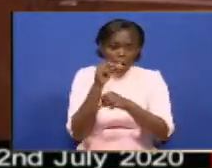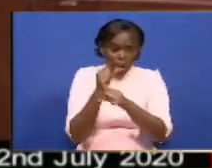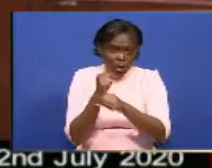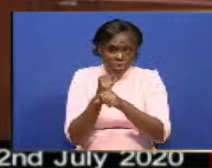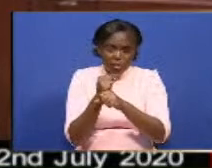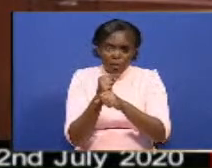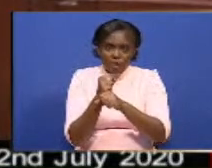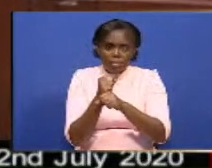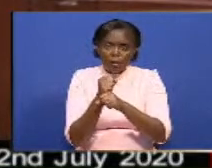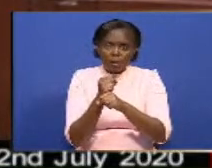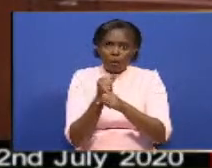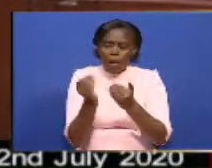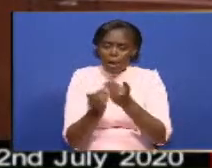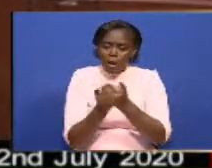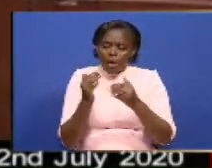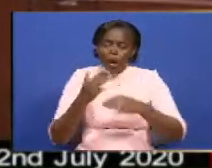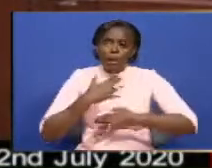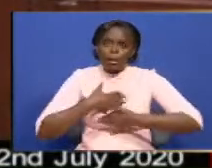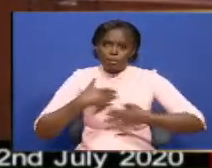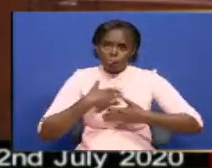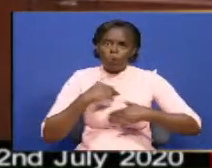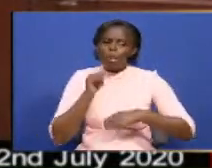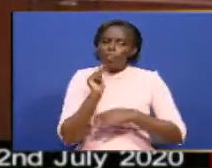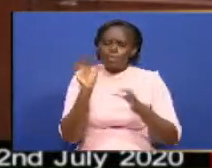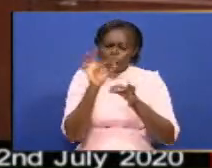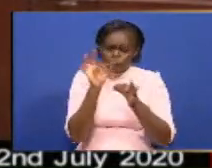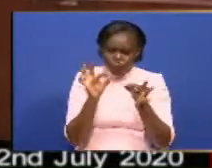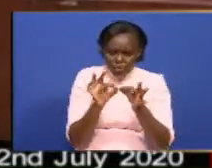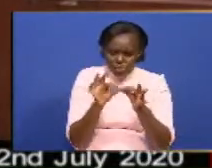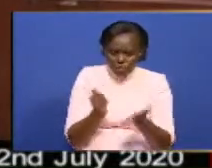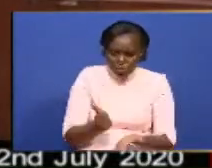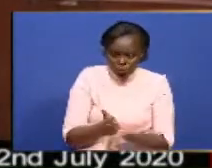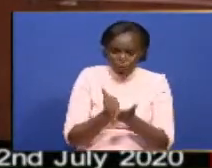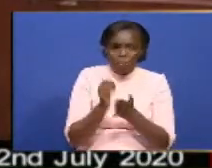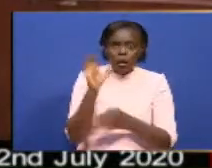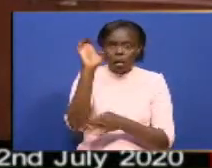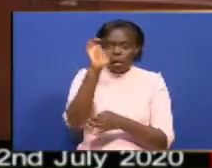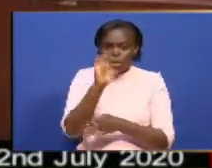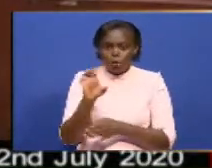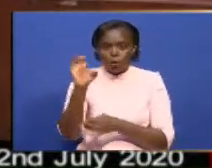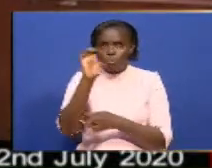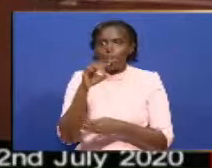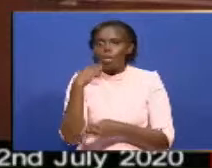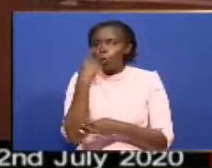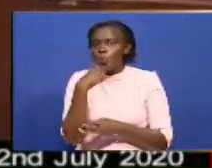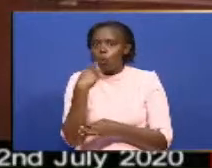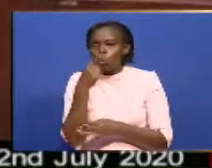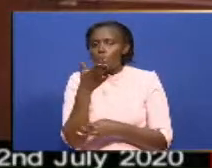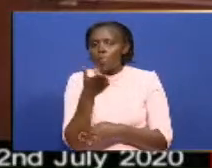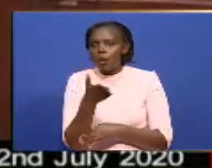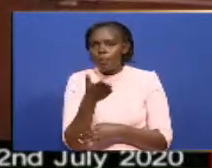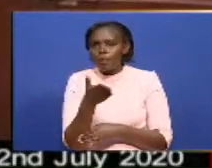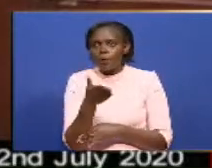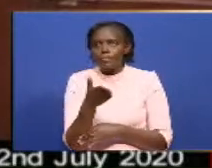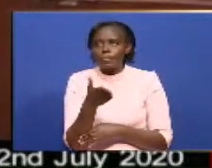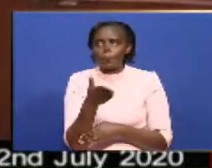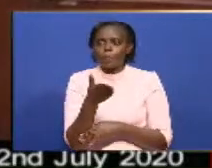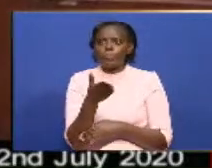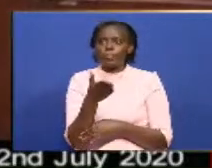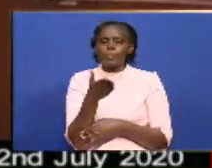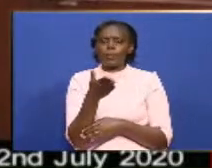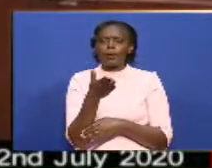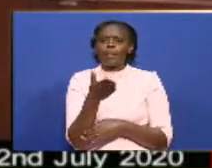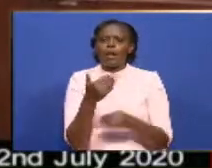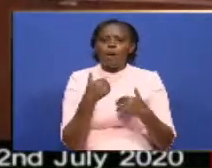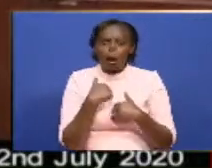actually caters for refugees, it was specifically to help the Europeans who had been displaced